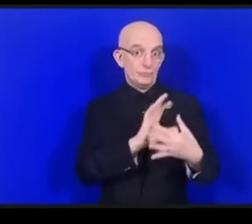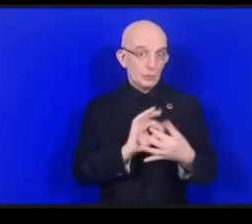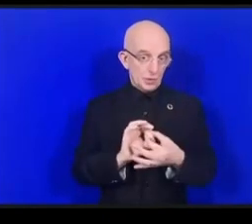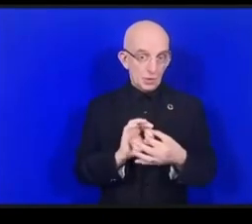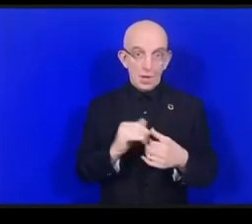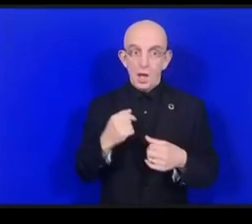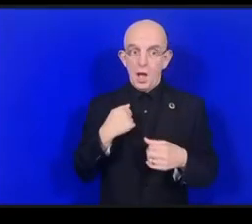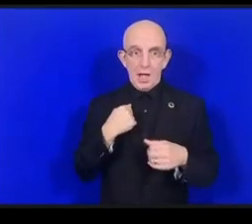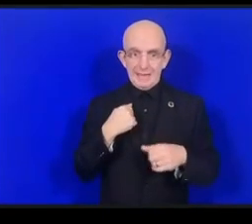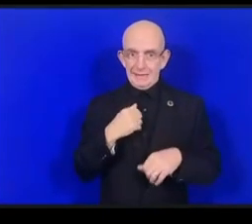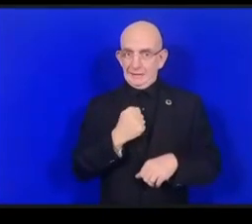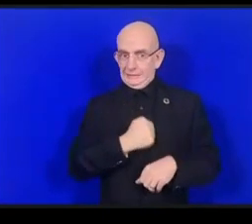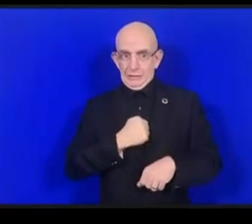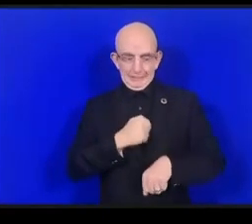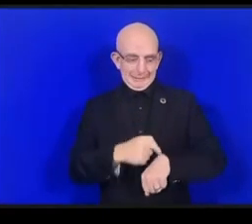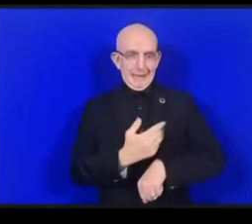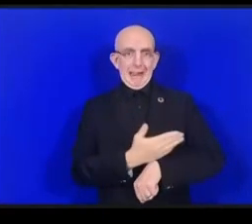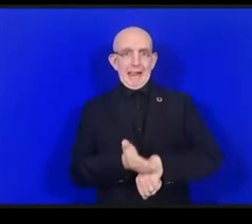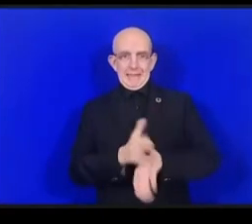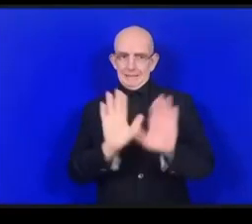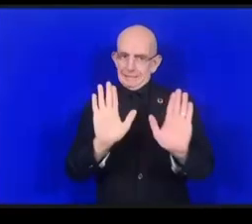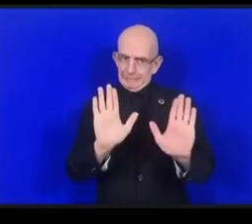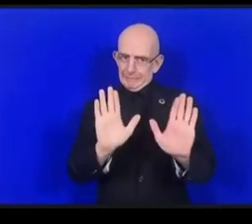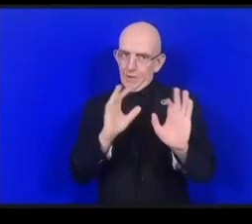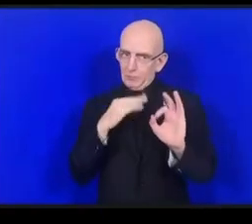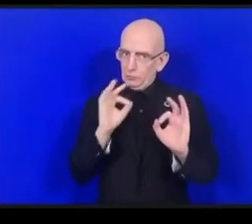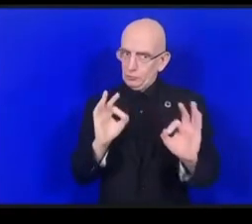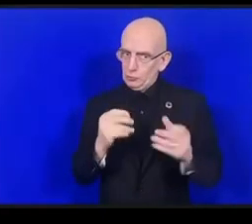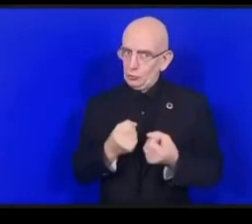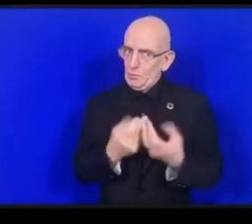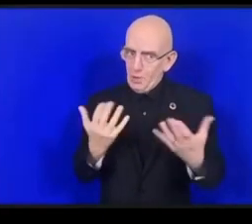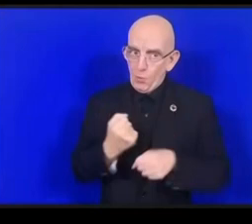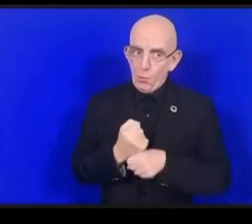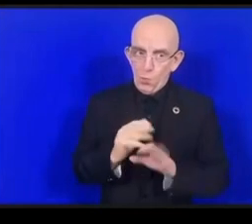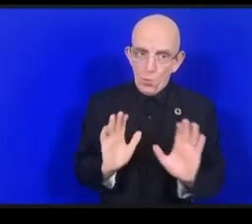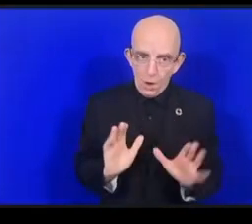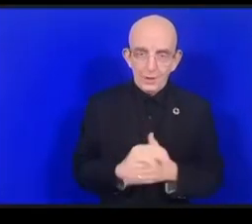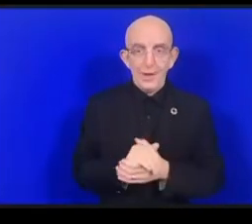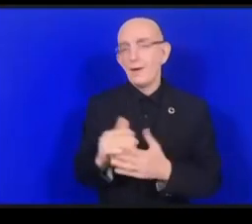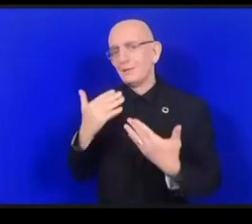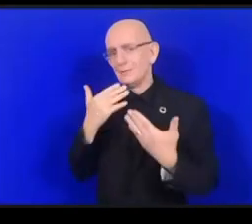Thank you. Okay, thank you so much, Mark. Jutta, can I make one comment to that?